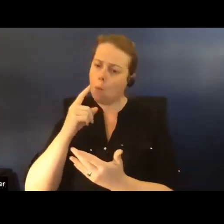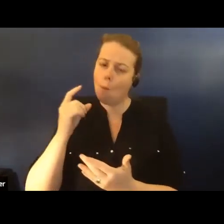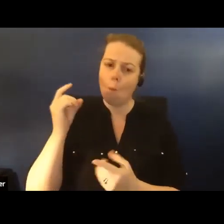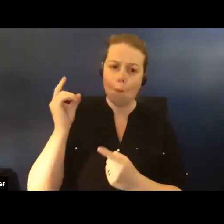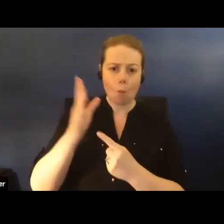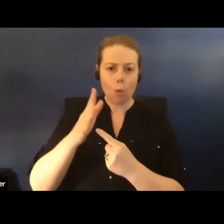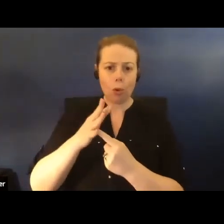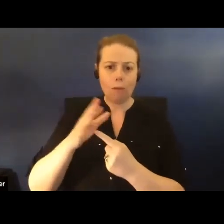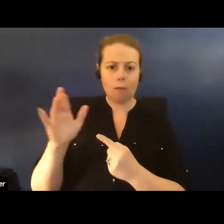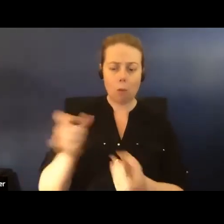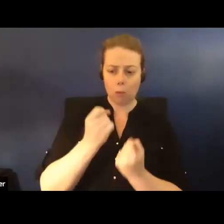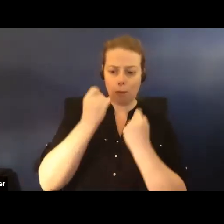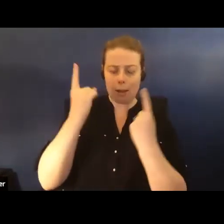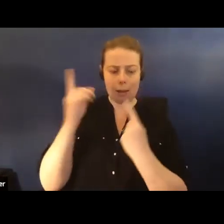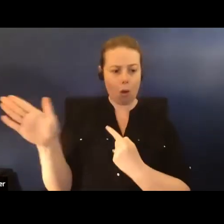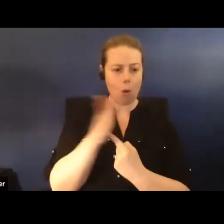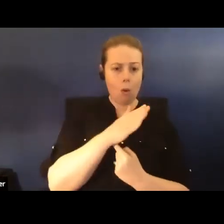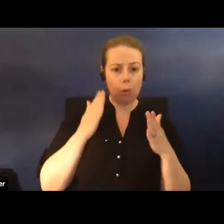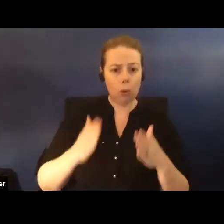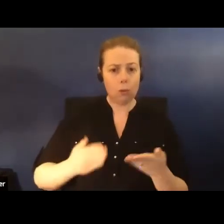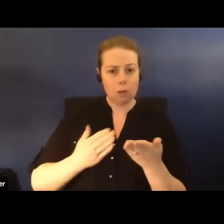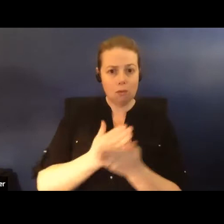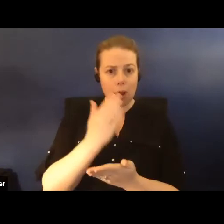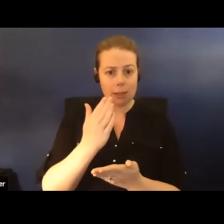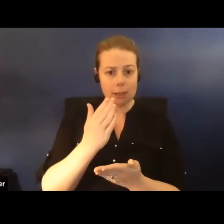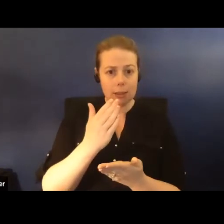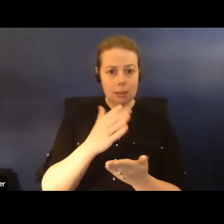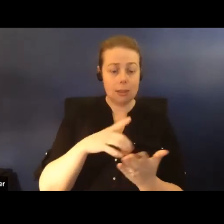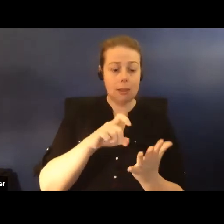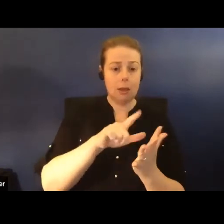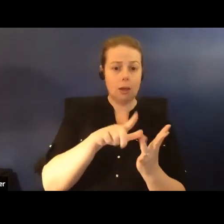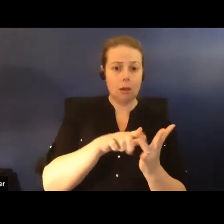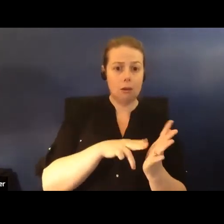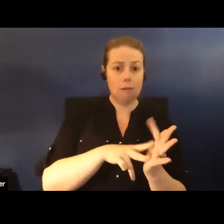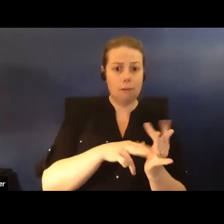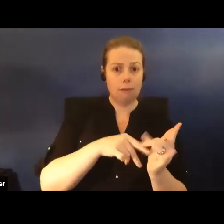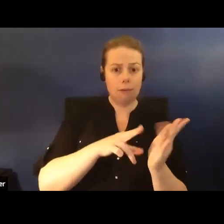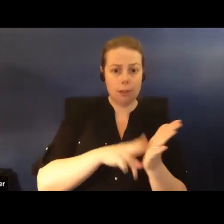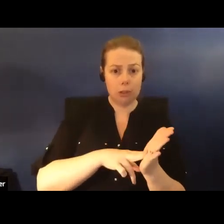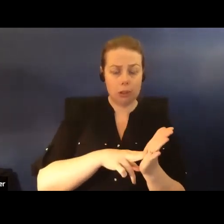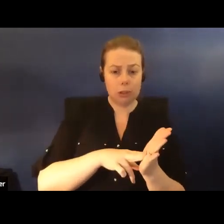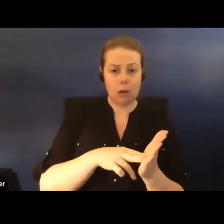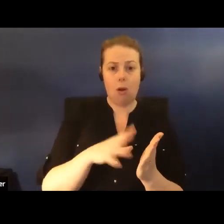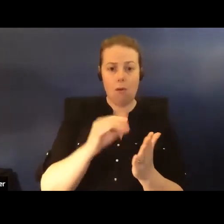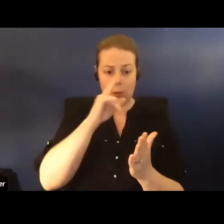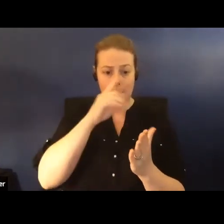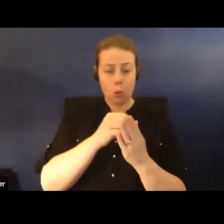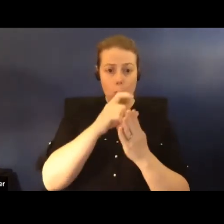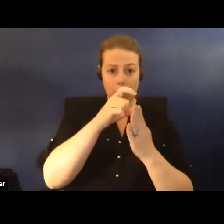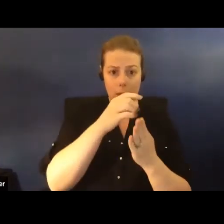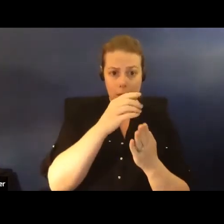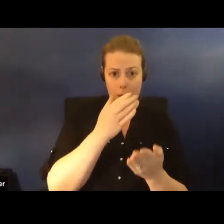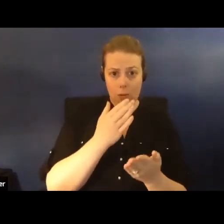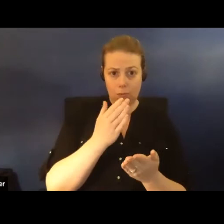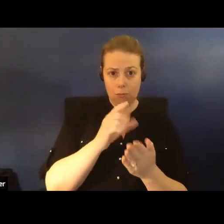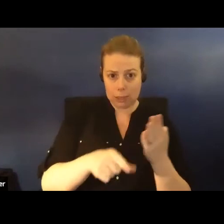of all human rights. The Convention on the Rights of Persons with Disabilities, or CRPD as I'll refer